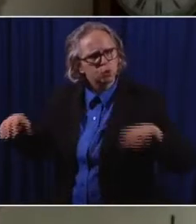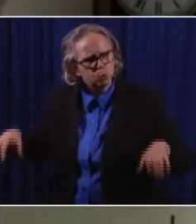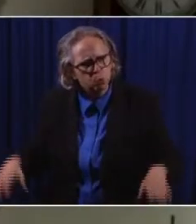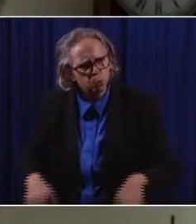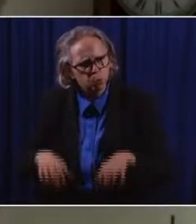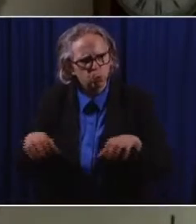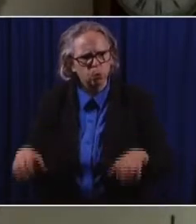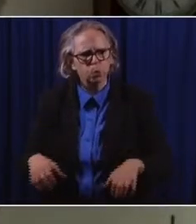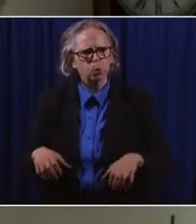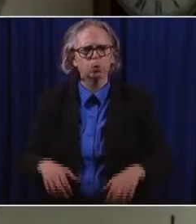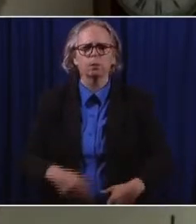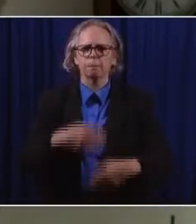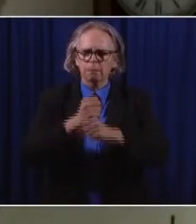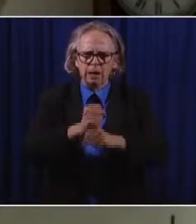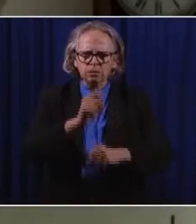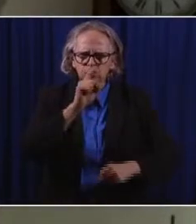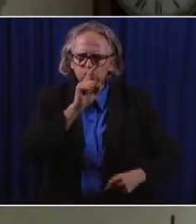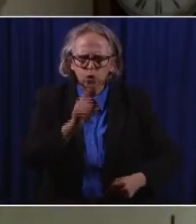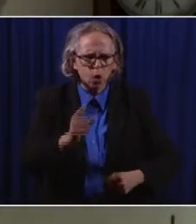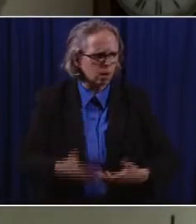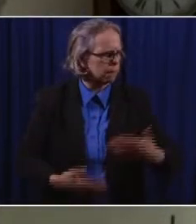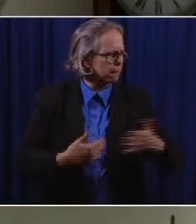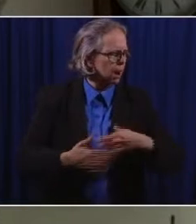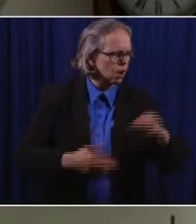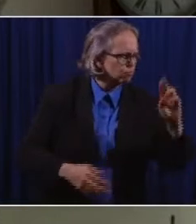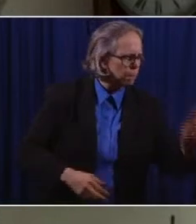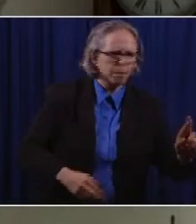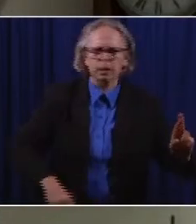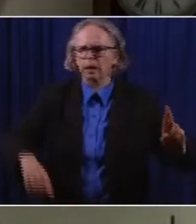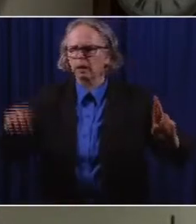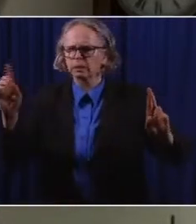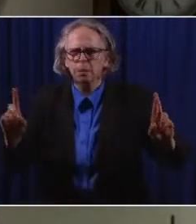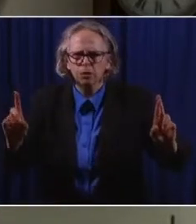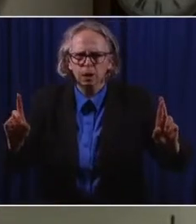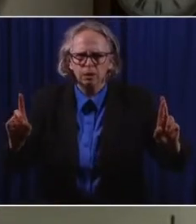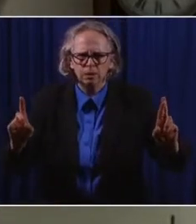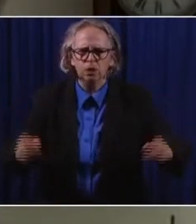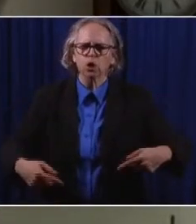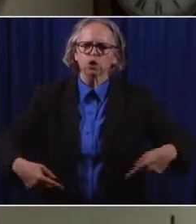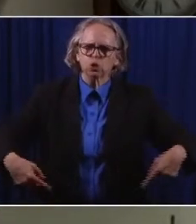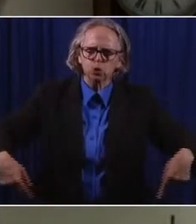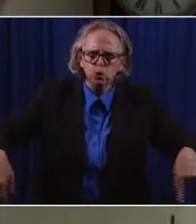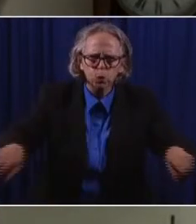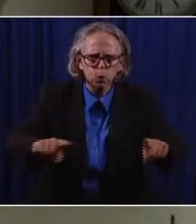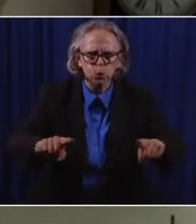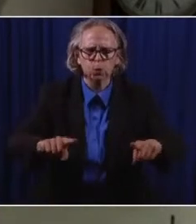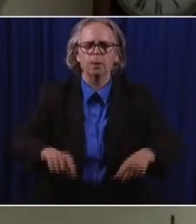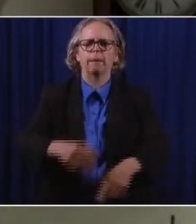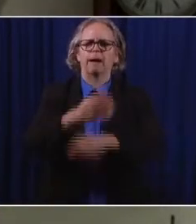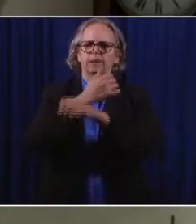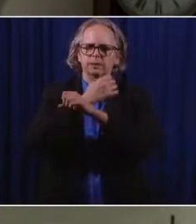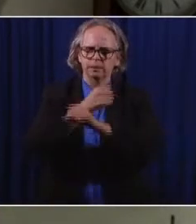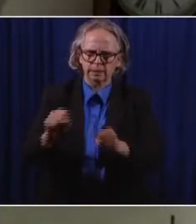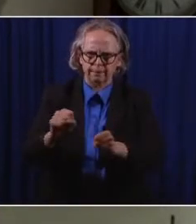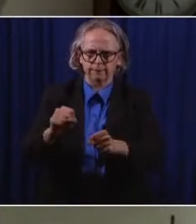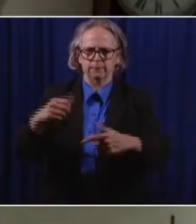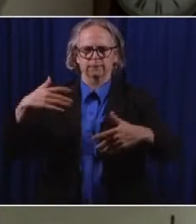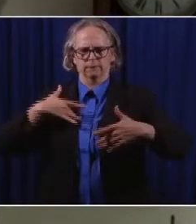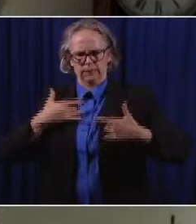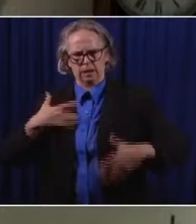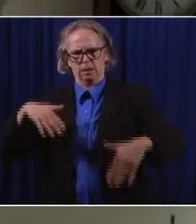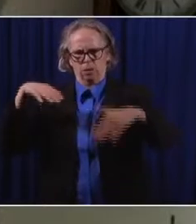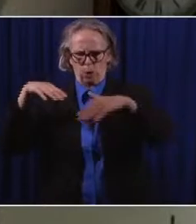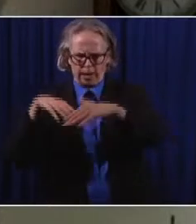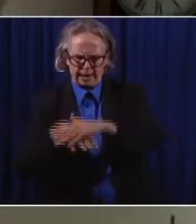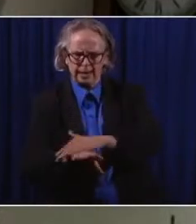are right or left who believe in disturbance, don't believe in the rule of law, who